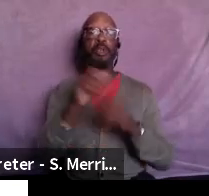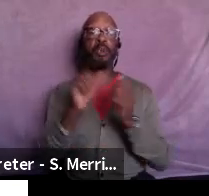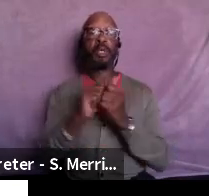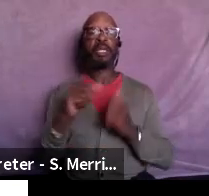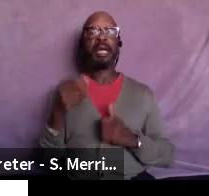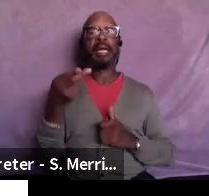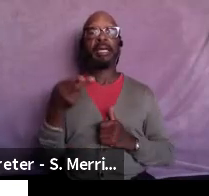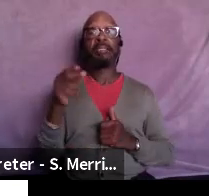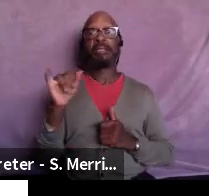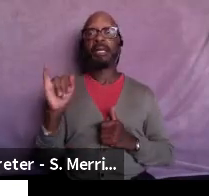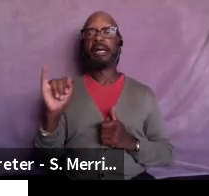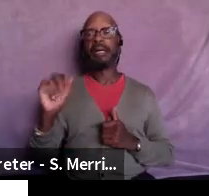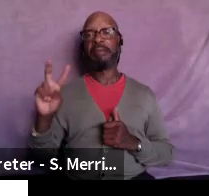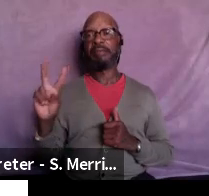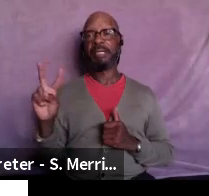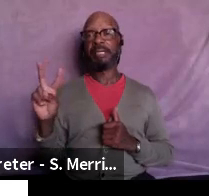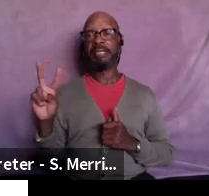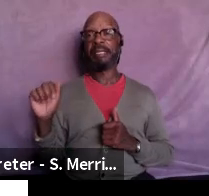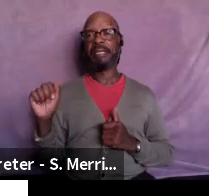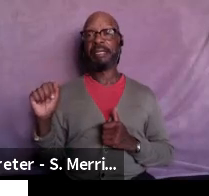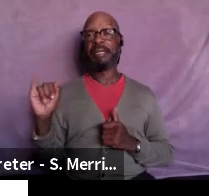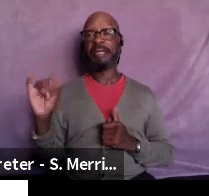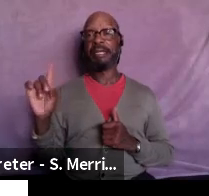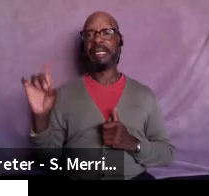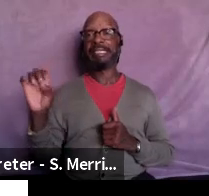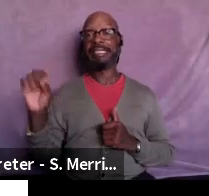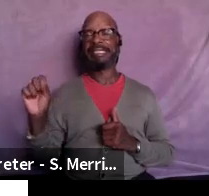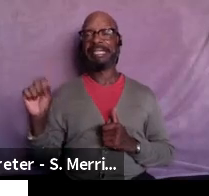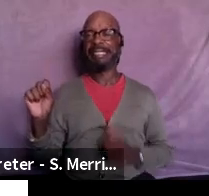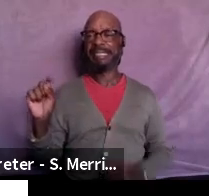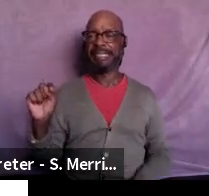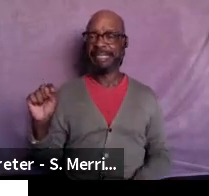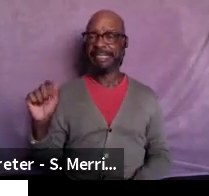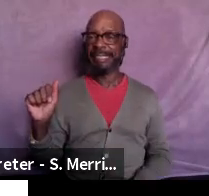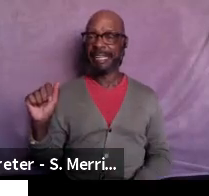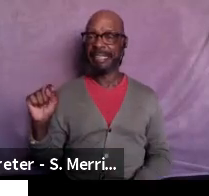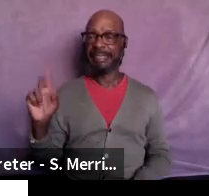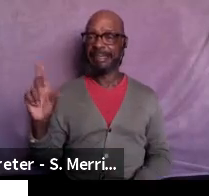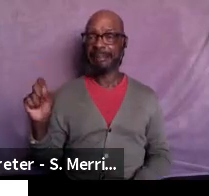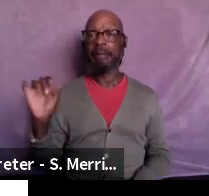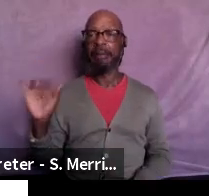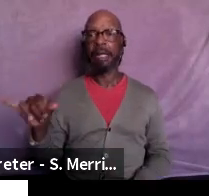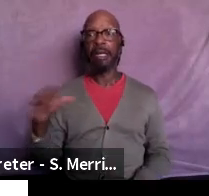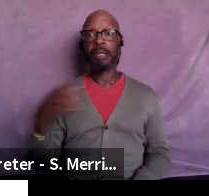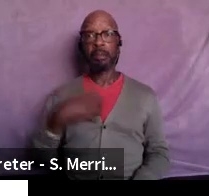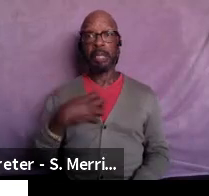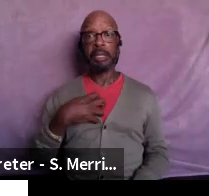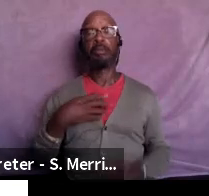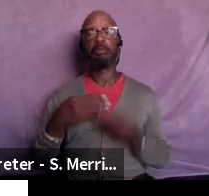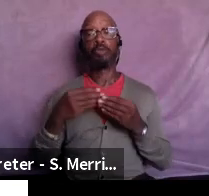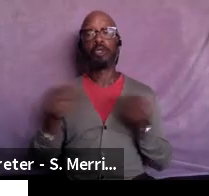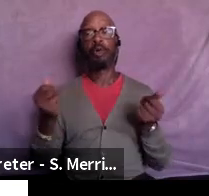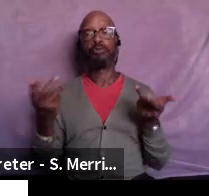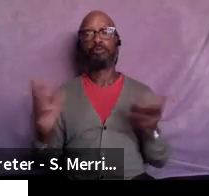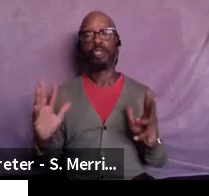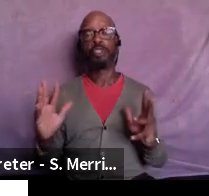HIV AIDS status, and this complaint was resolved through what I would